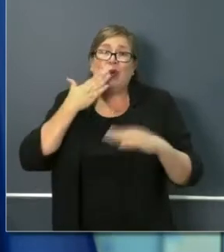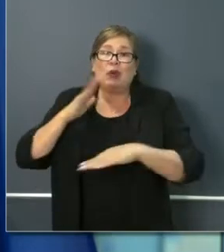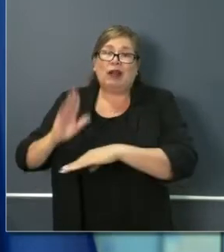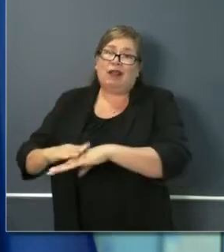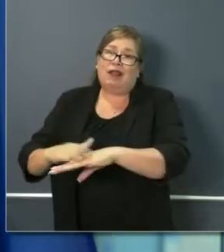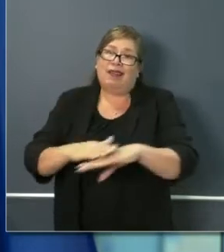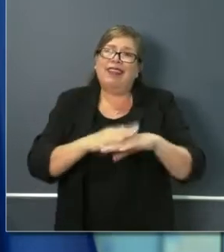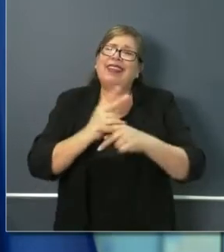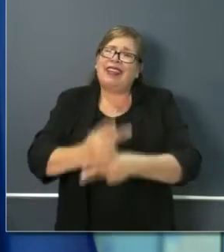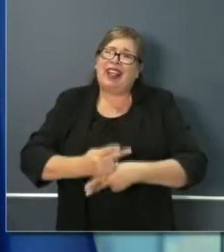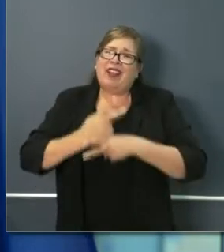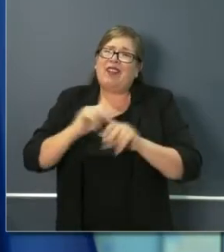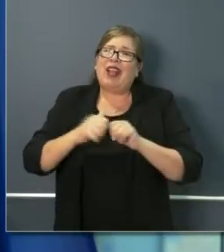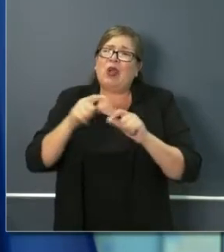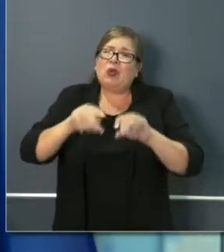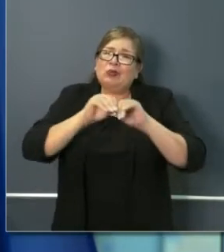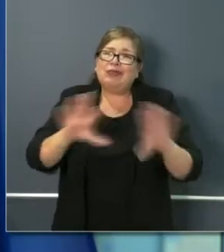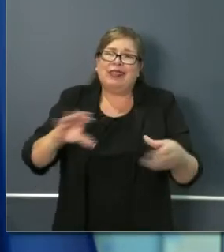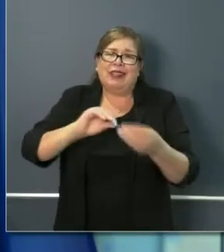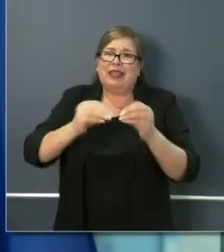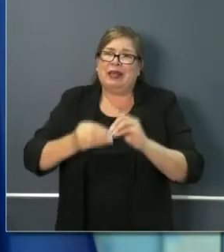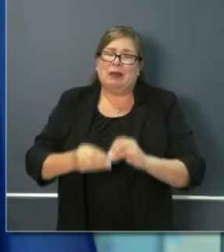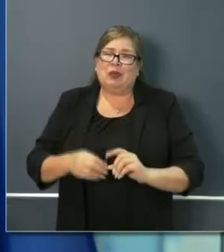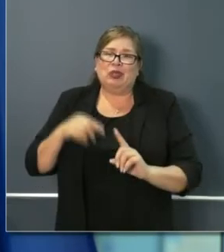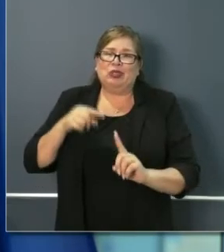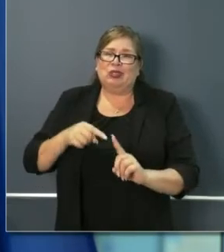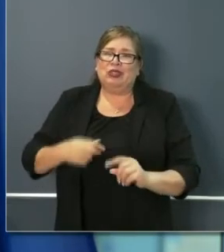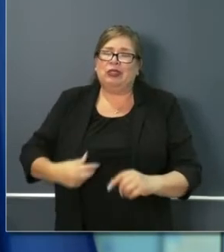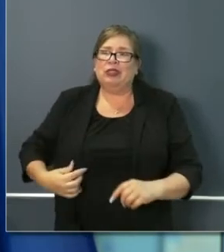report those. Kathleen Renane, AP.